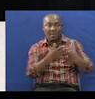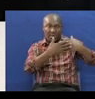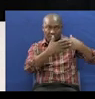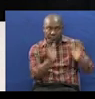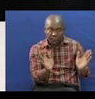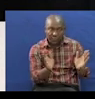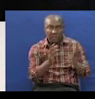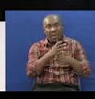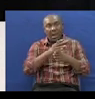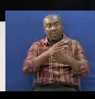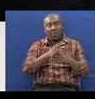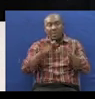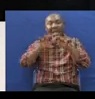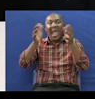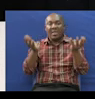of the